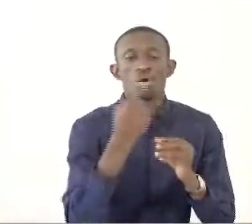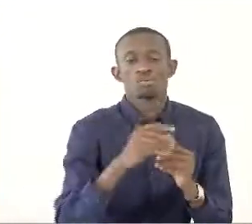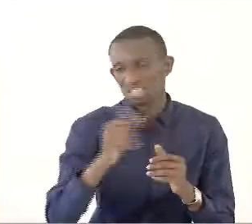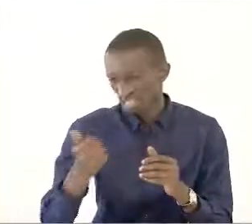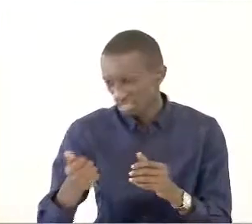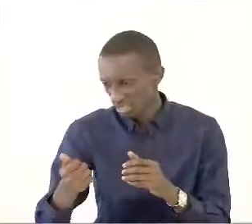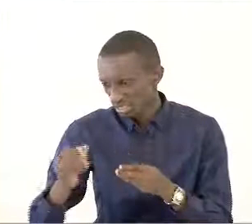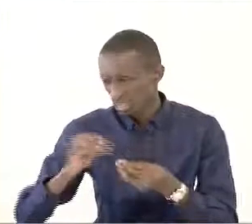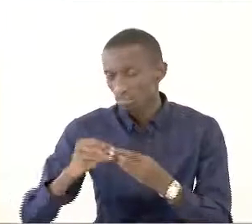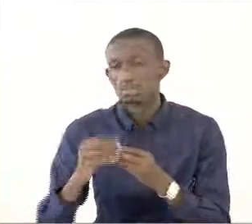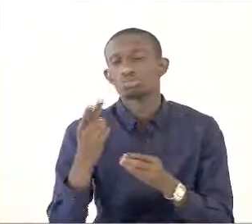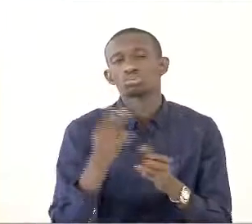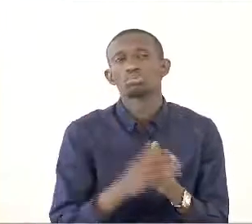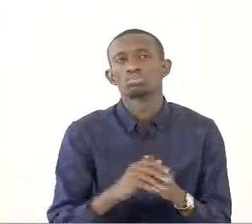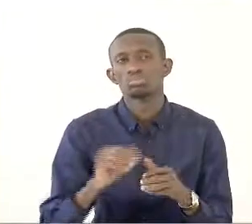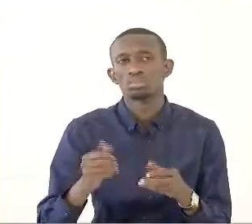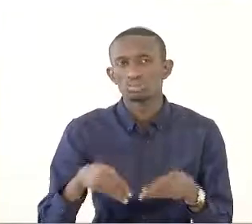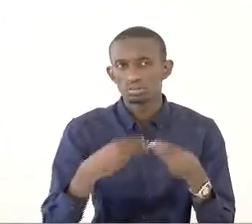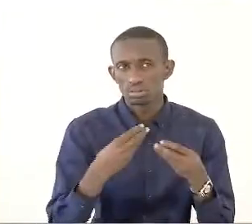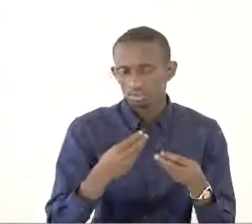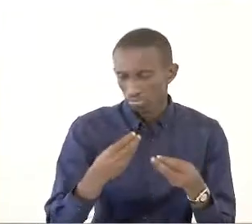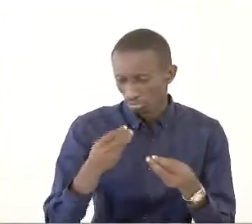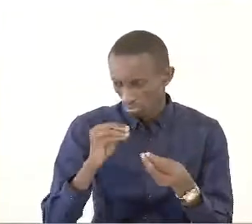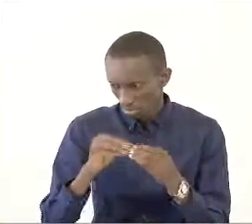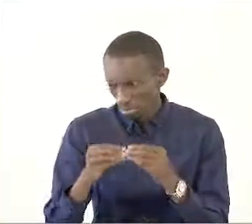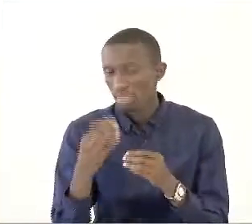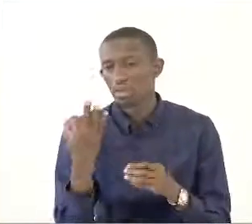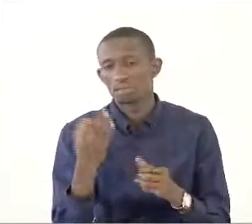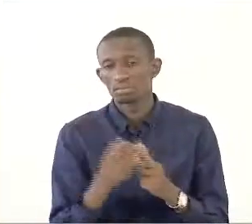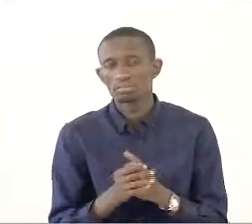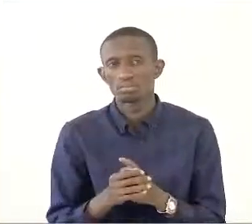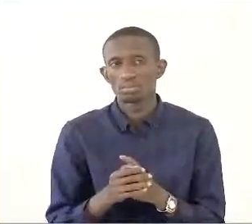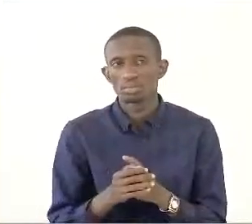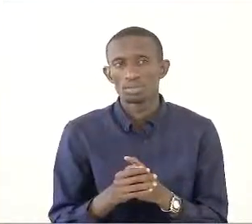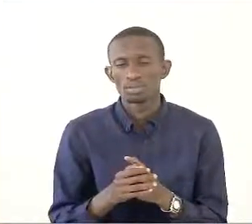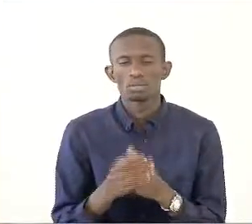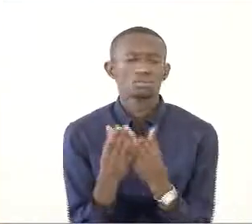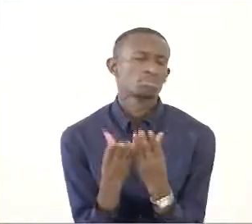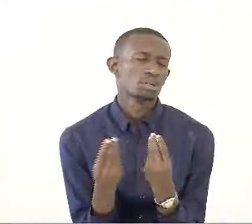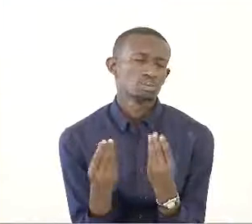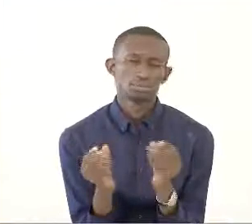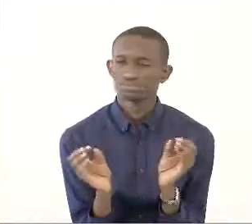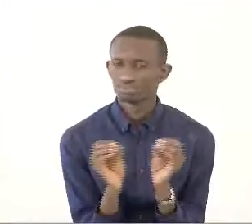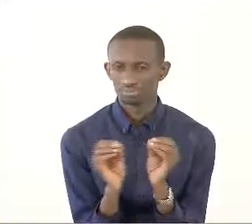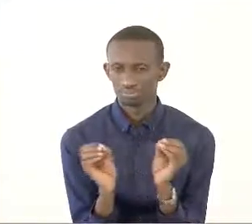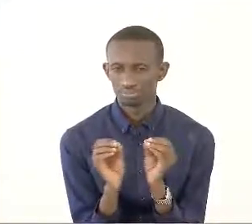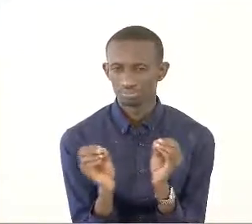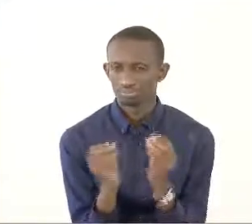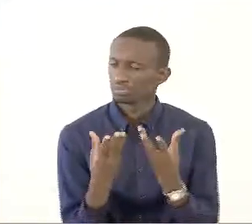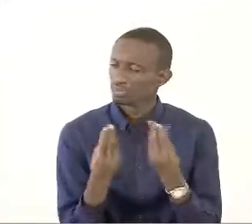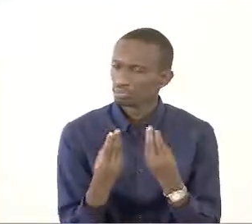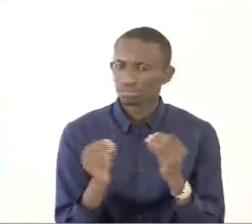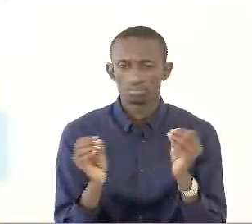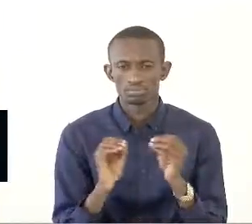Number 2, and there is another nucleid, number 3. It is not easy. It is